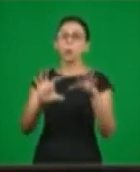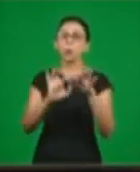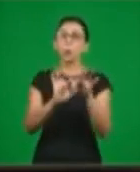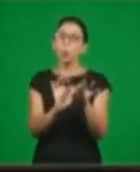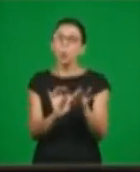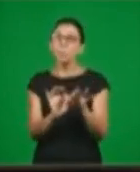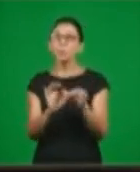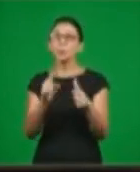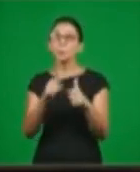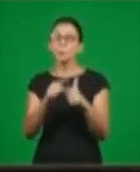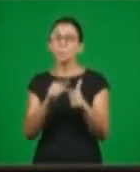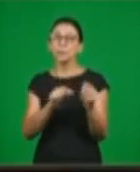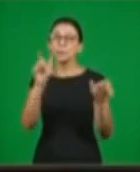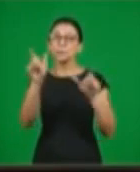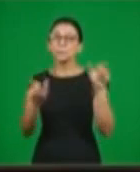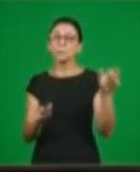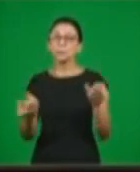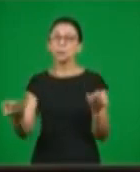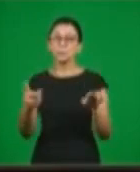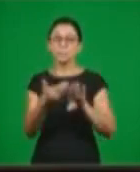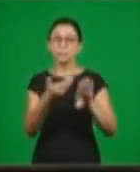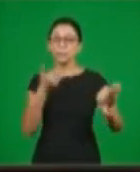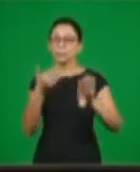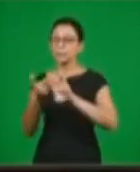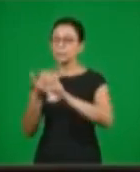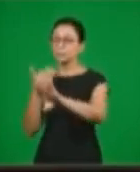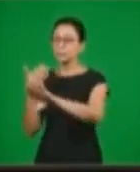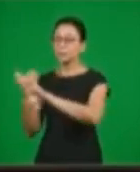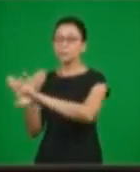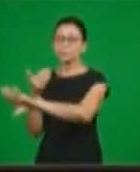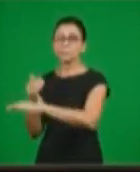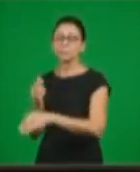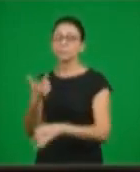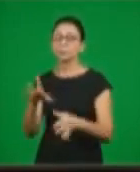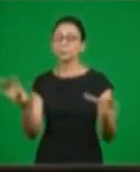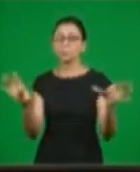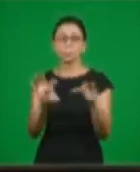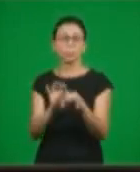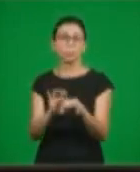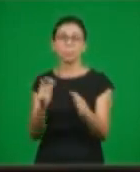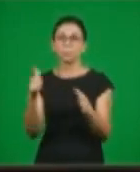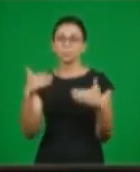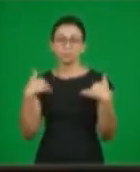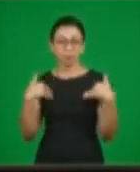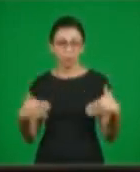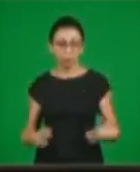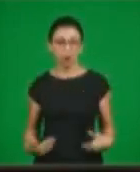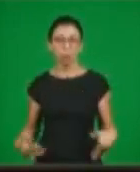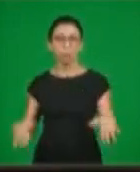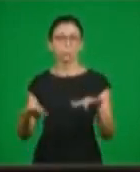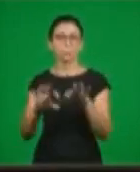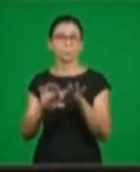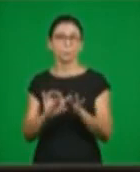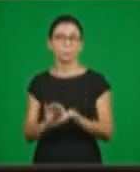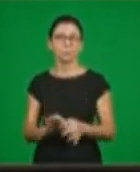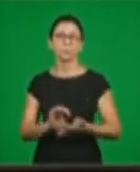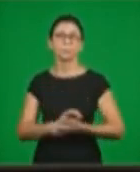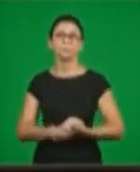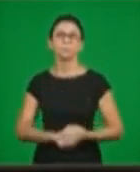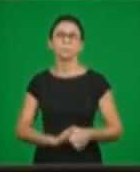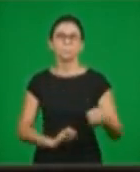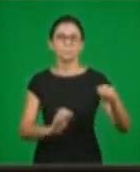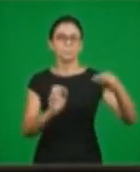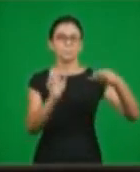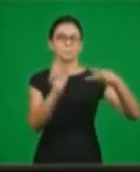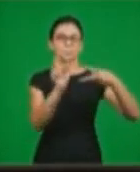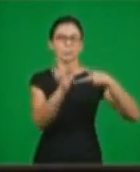and we say fellowship. When there is no fellowship, there is nobody. And there you go, two